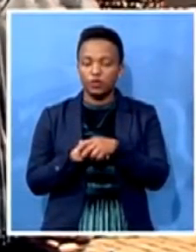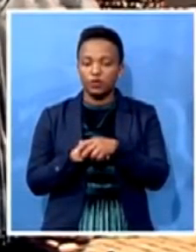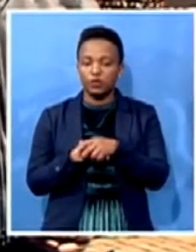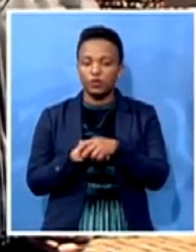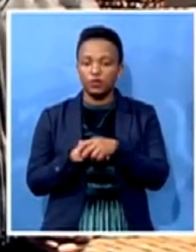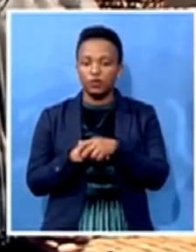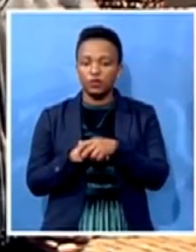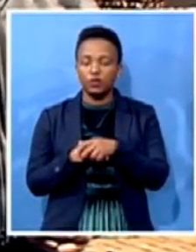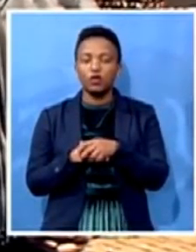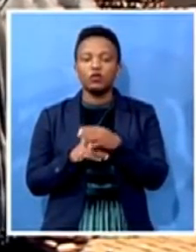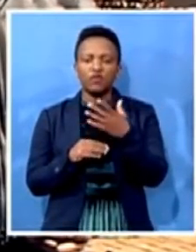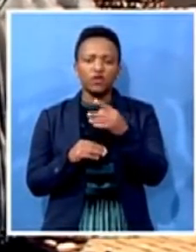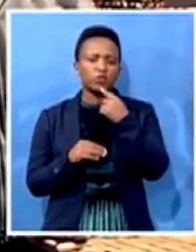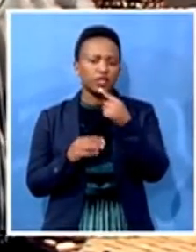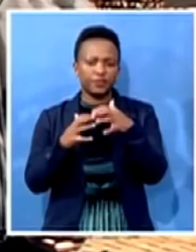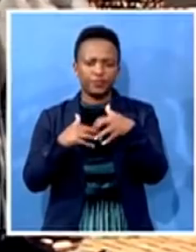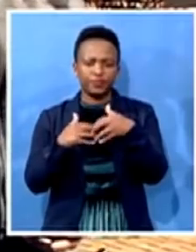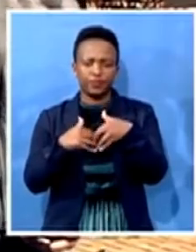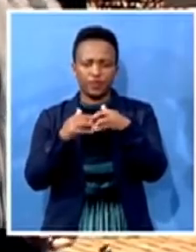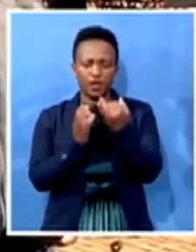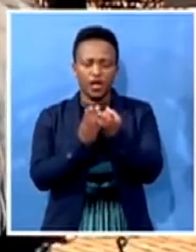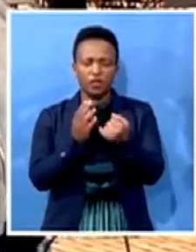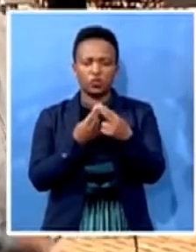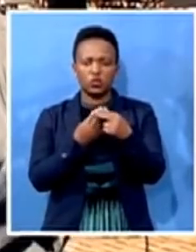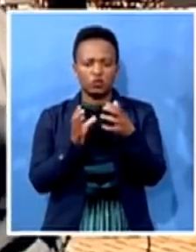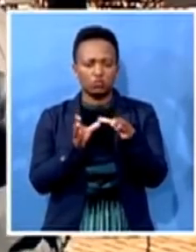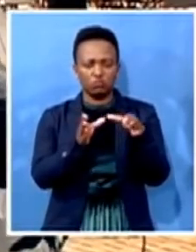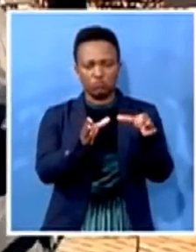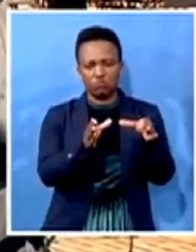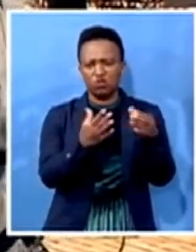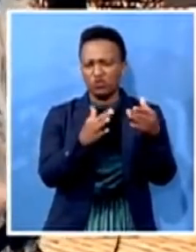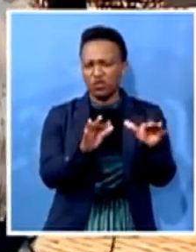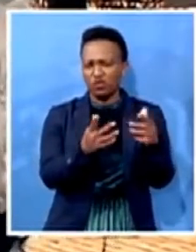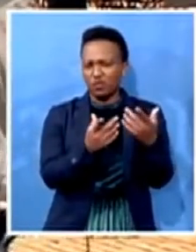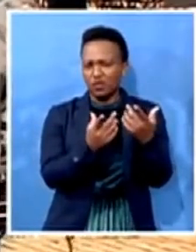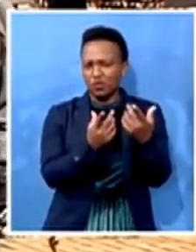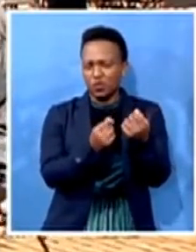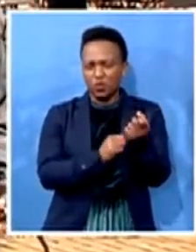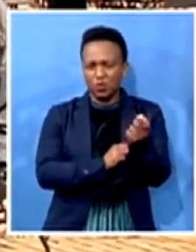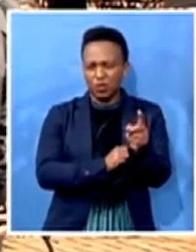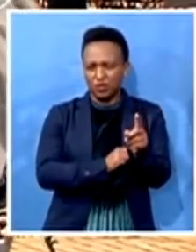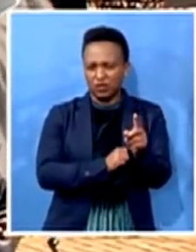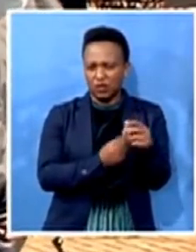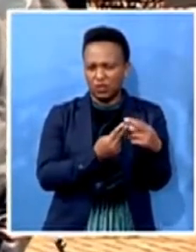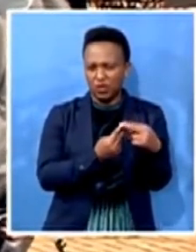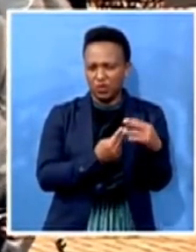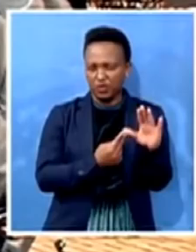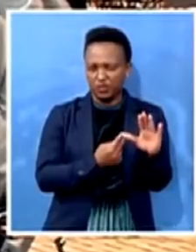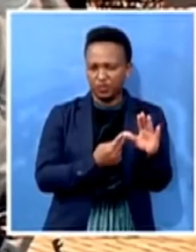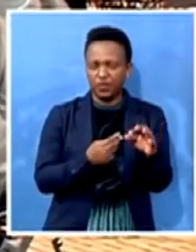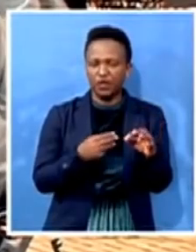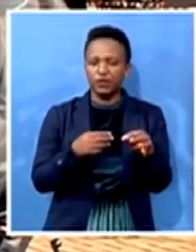done by the department to ensure this doesn't happen? Okay. The third question. Okay, the first question was